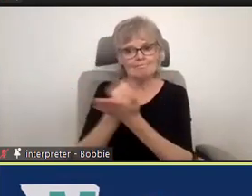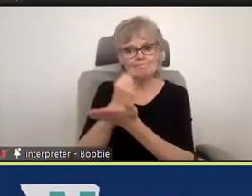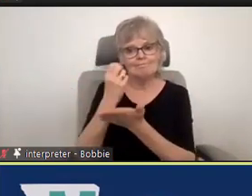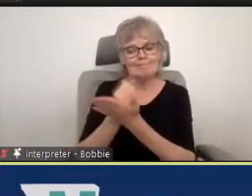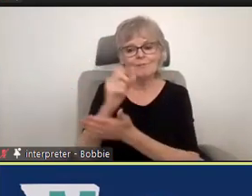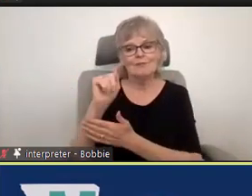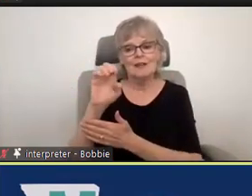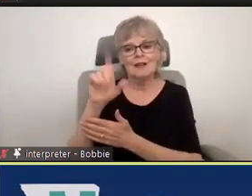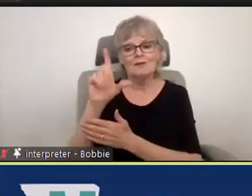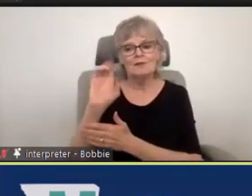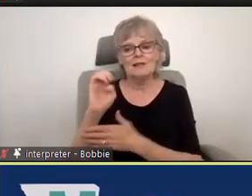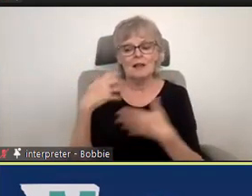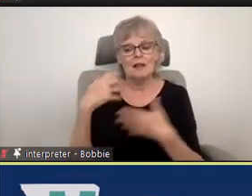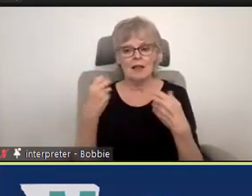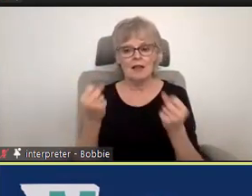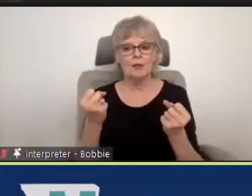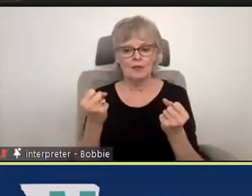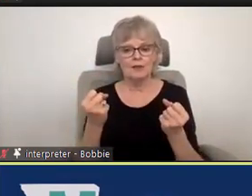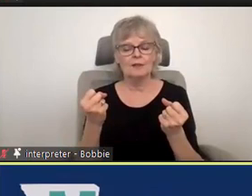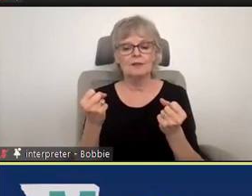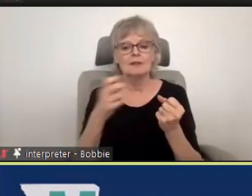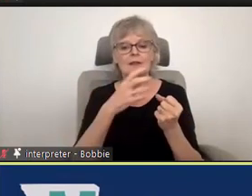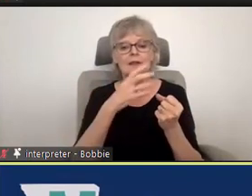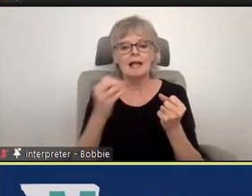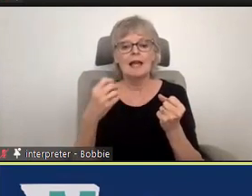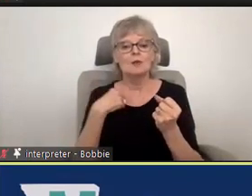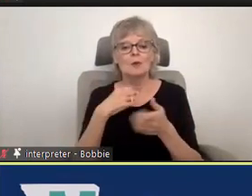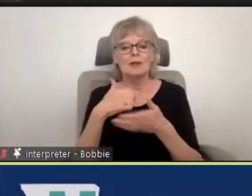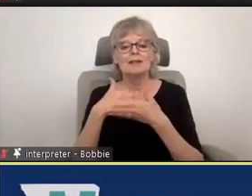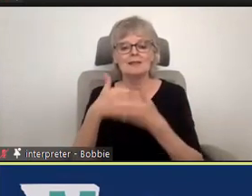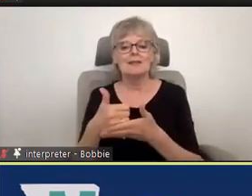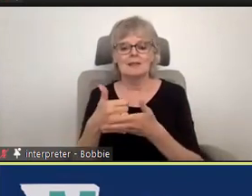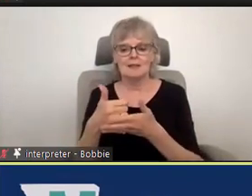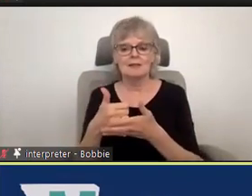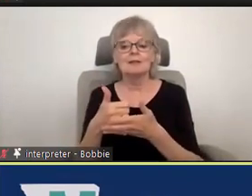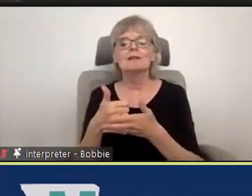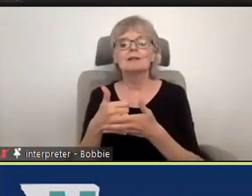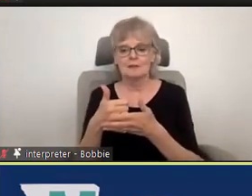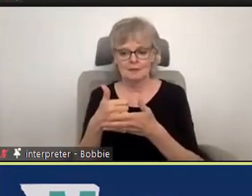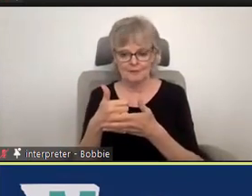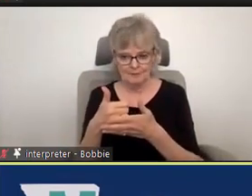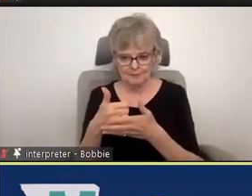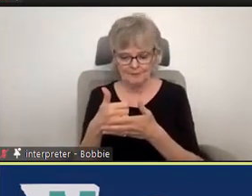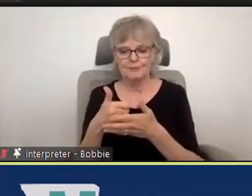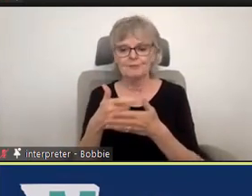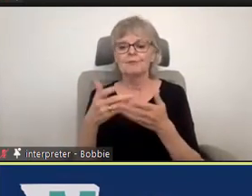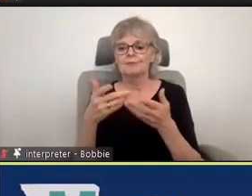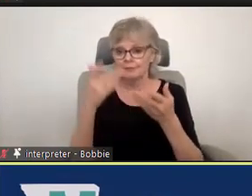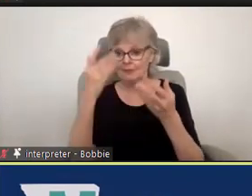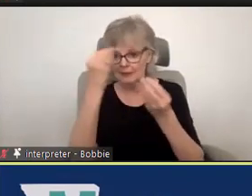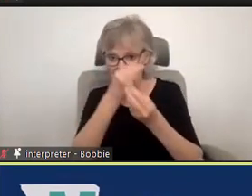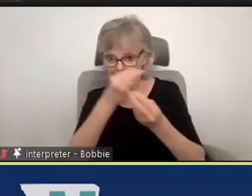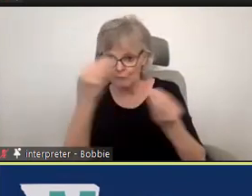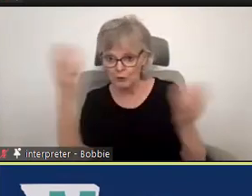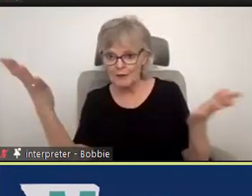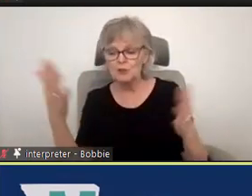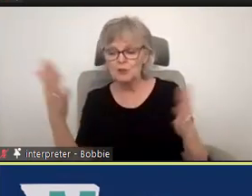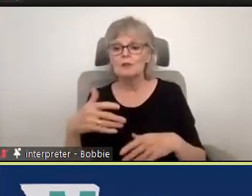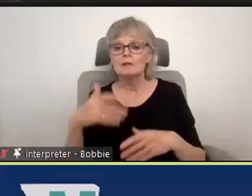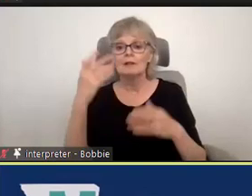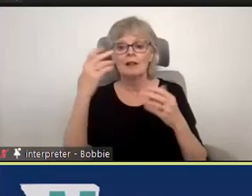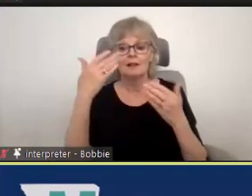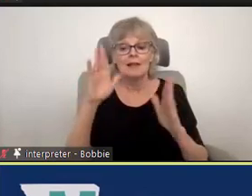telehealth. And we assisted with getting that information that this was a service that was available.